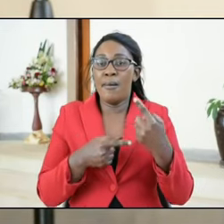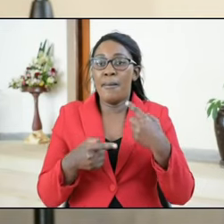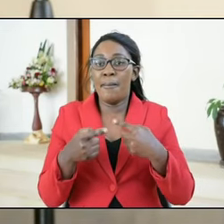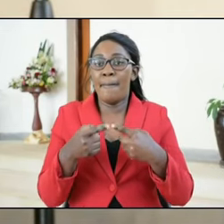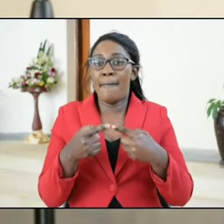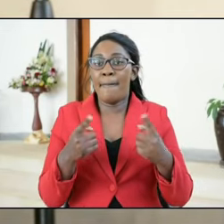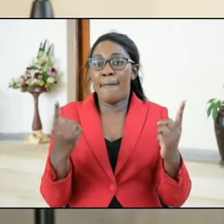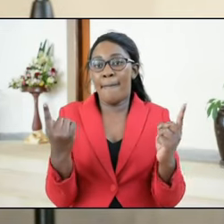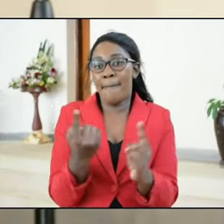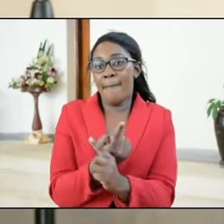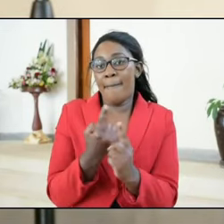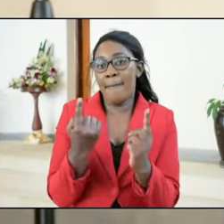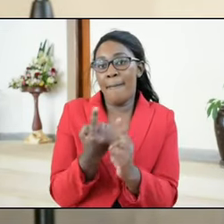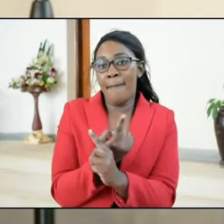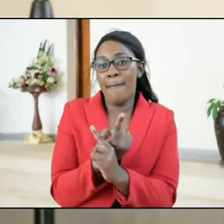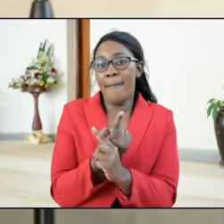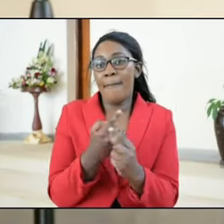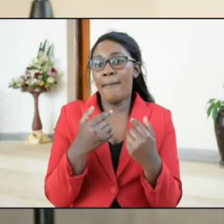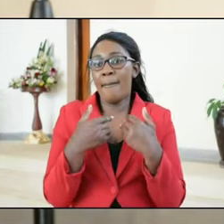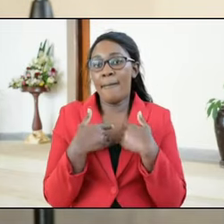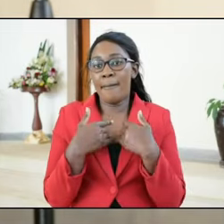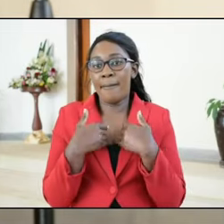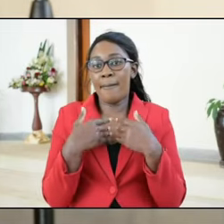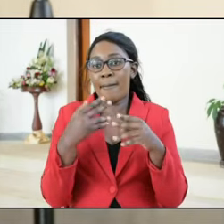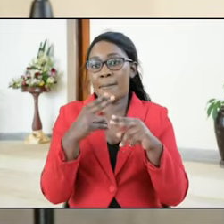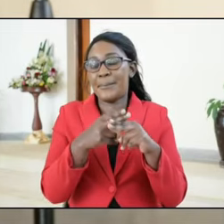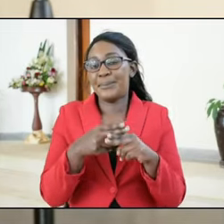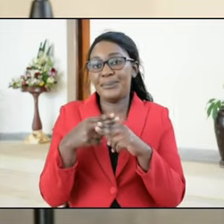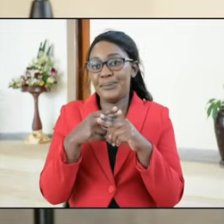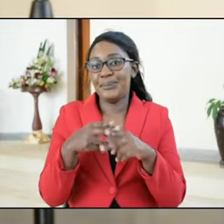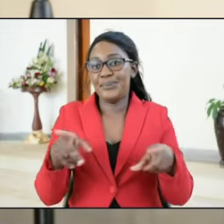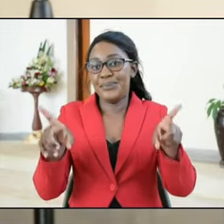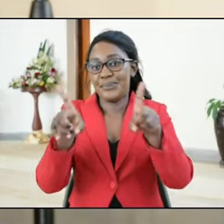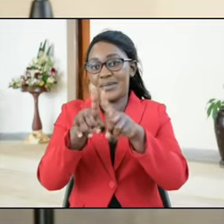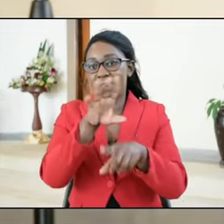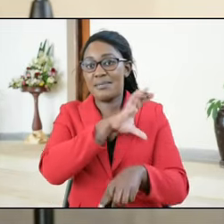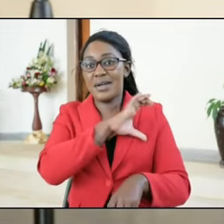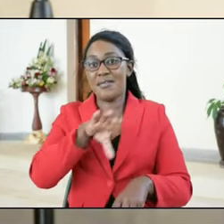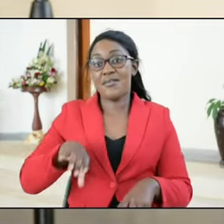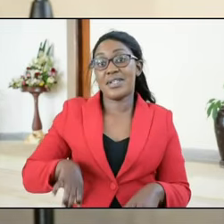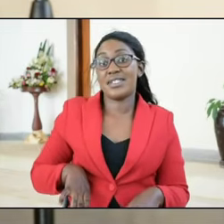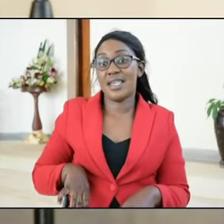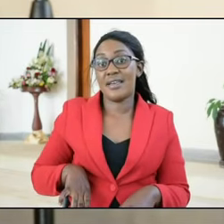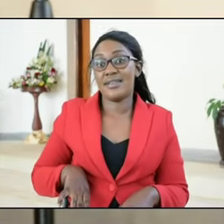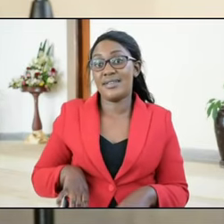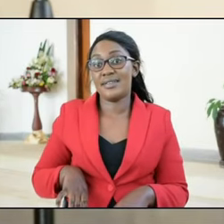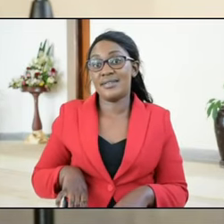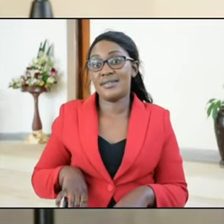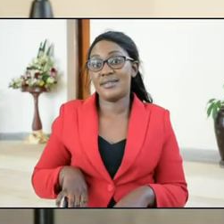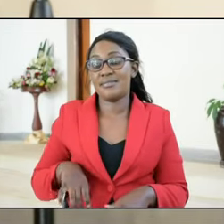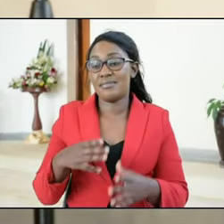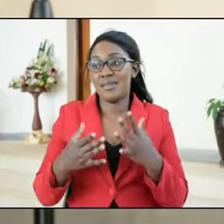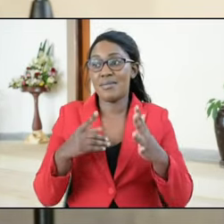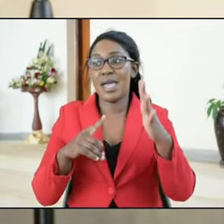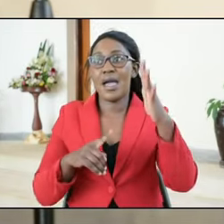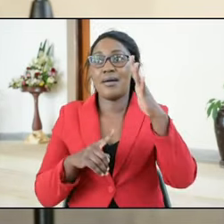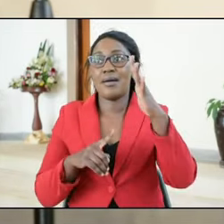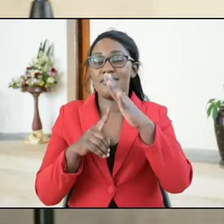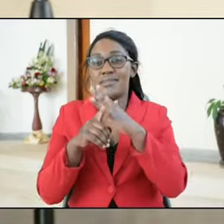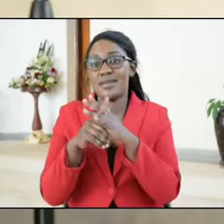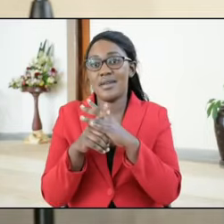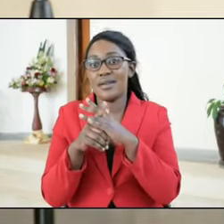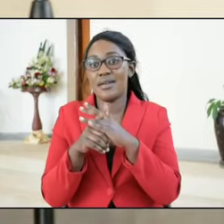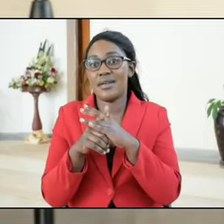and therefore we need to be careful as Christians. Whenever culture or tradition comes, appears, and there are